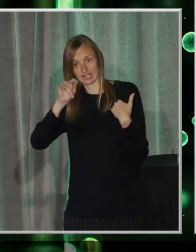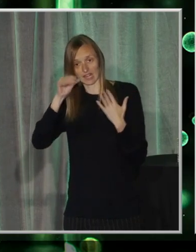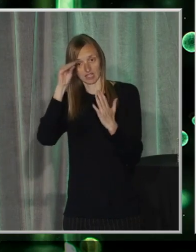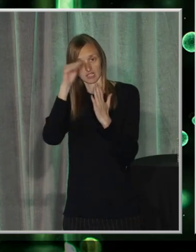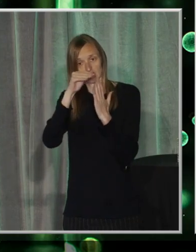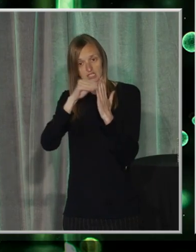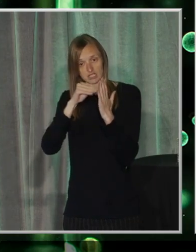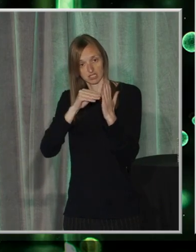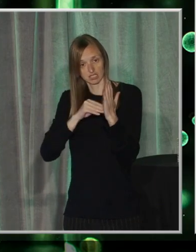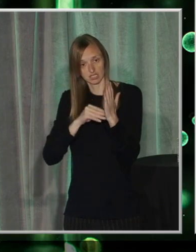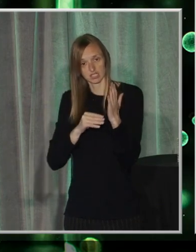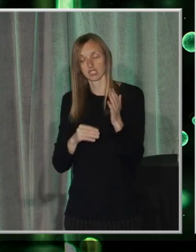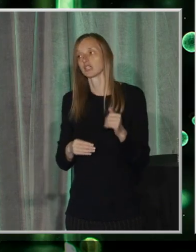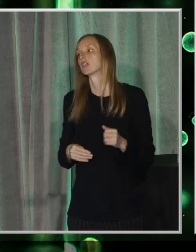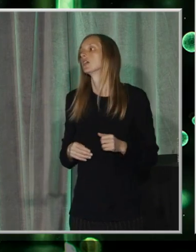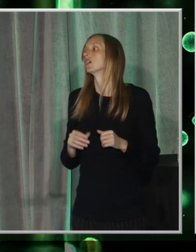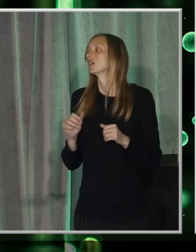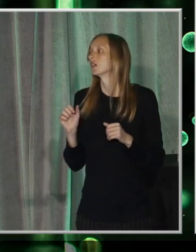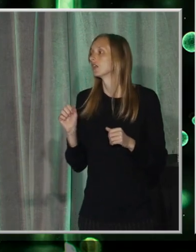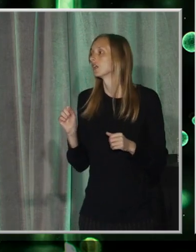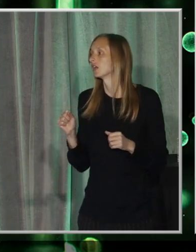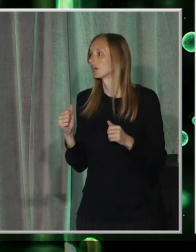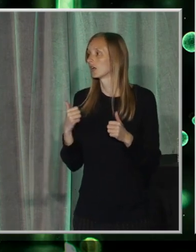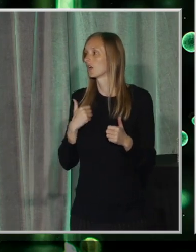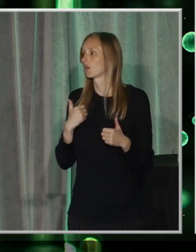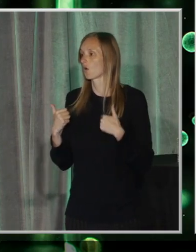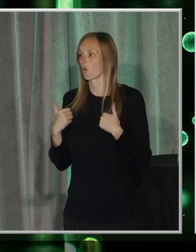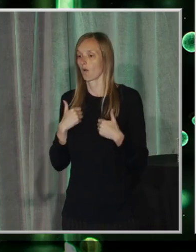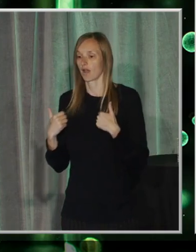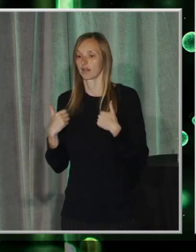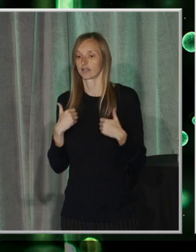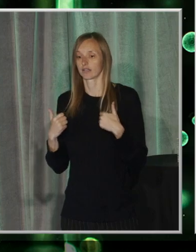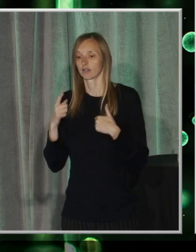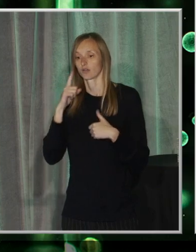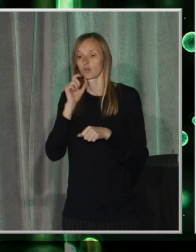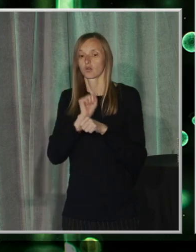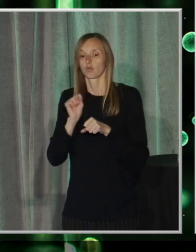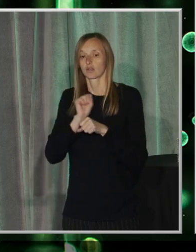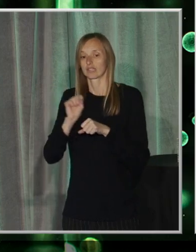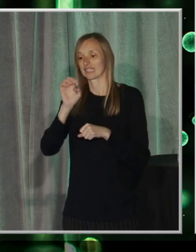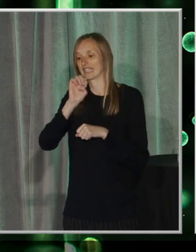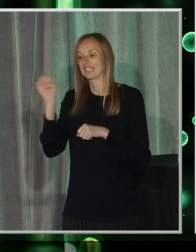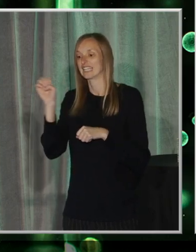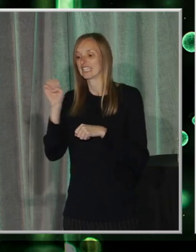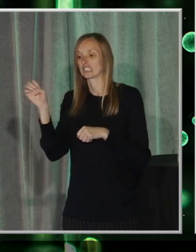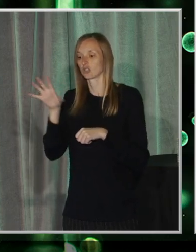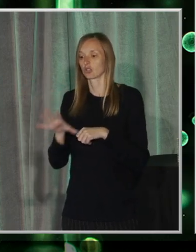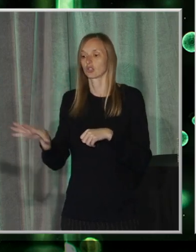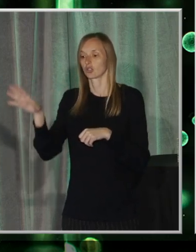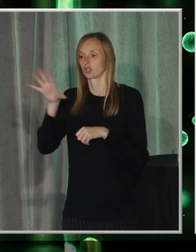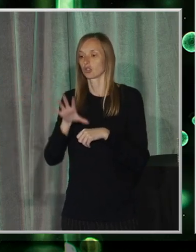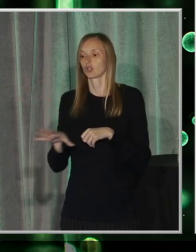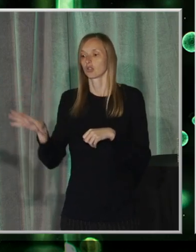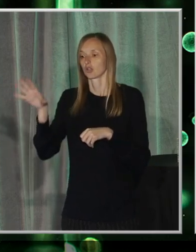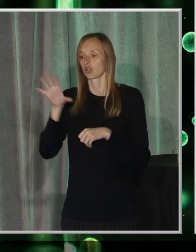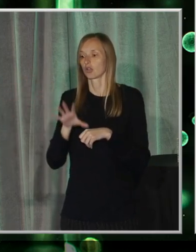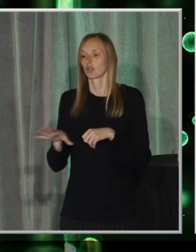Yeah. So in Rwanda, since we'll be working on the eastern province where it's somehow